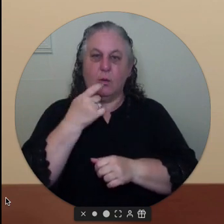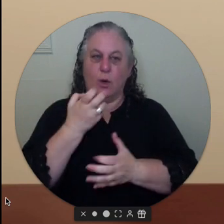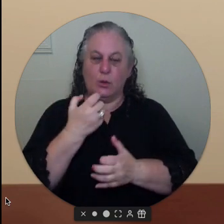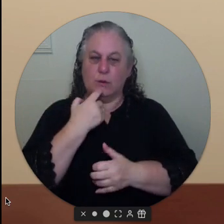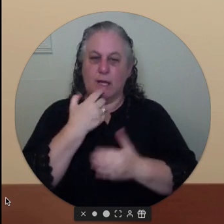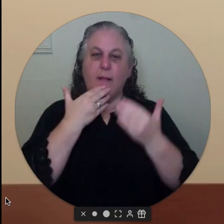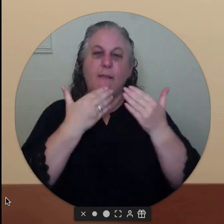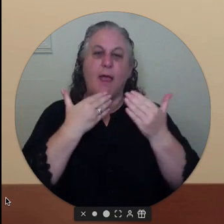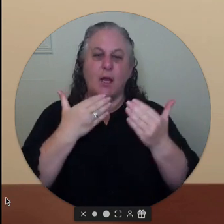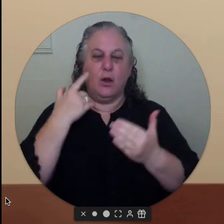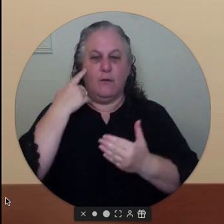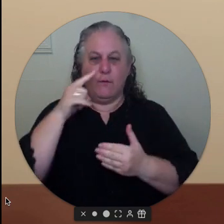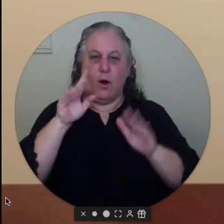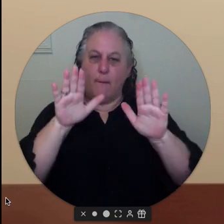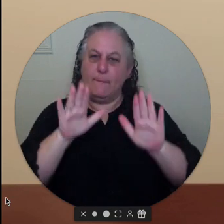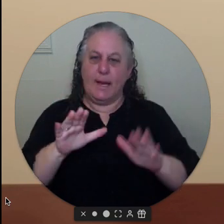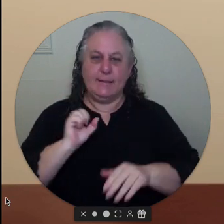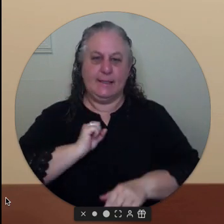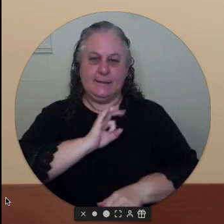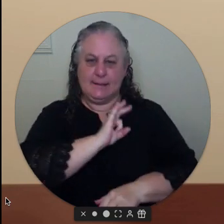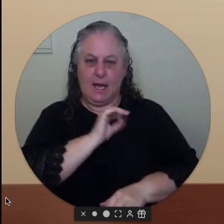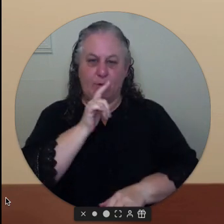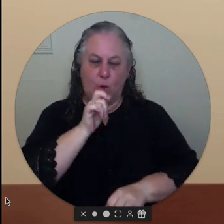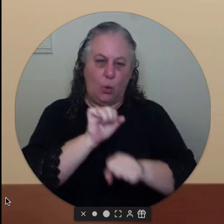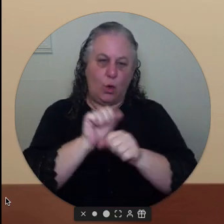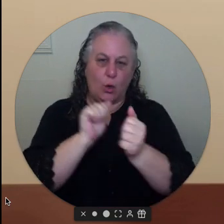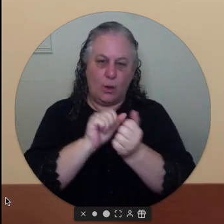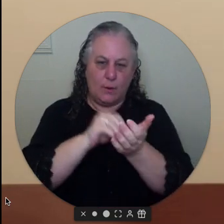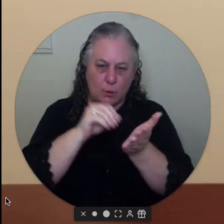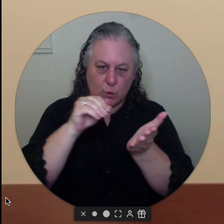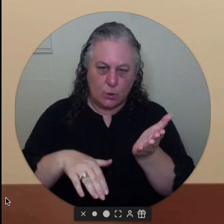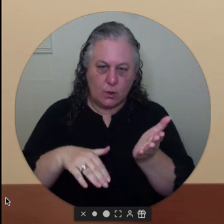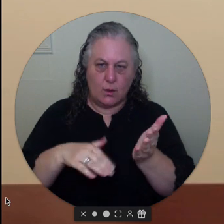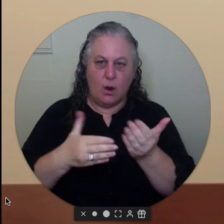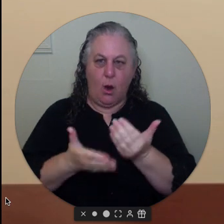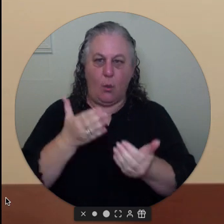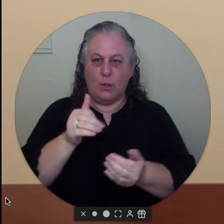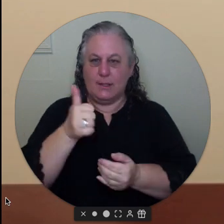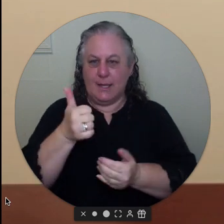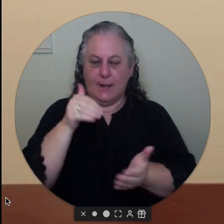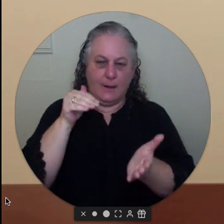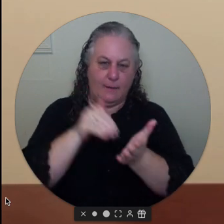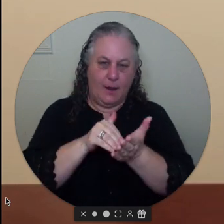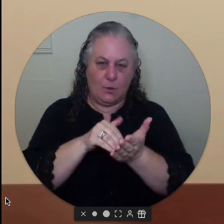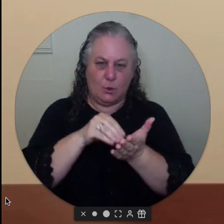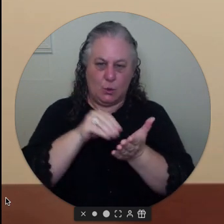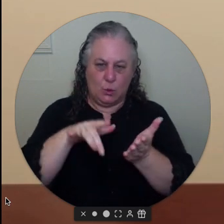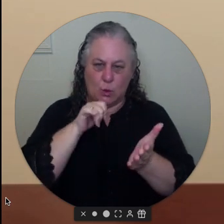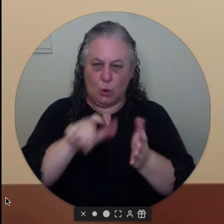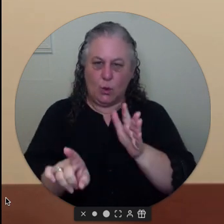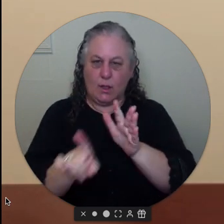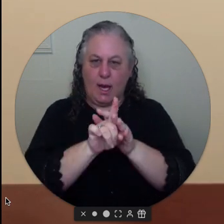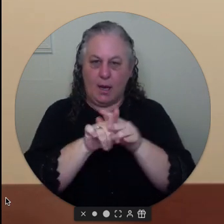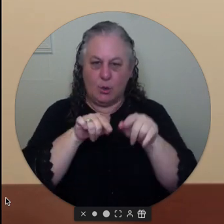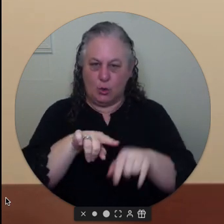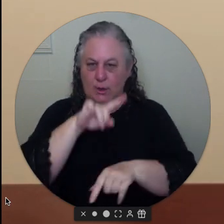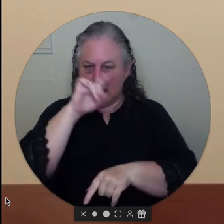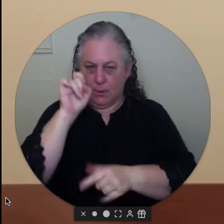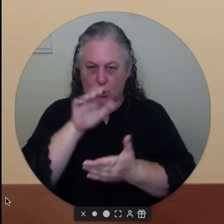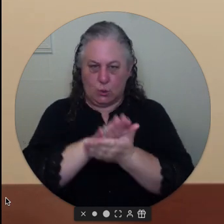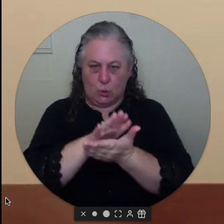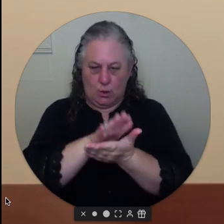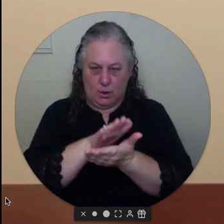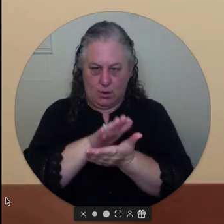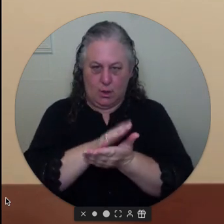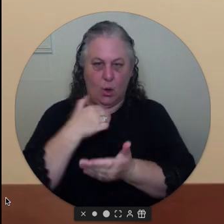our amazing staff who worked with our students, those almost 10,000 students who came during the summer programs. We